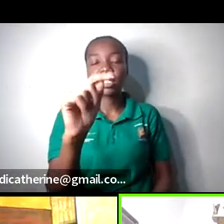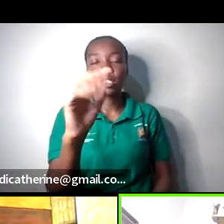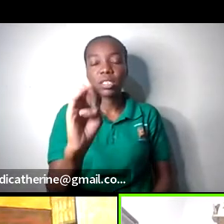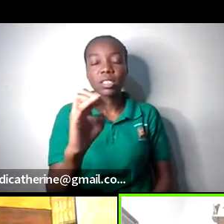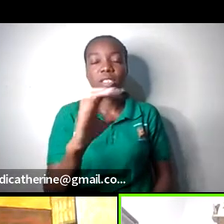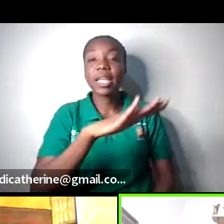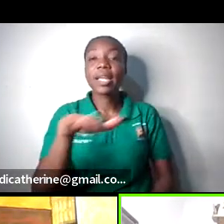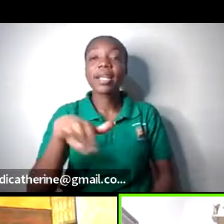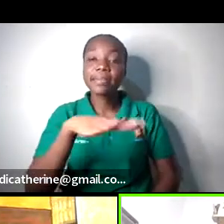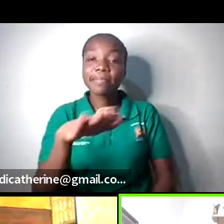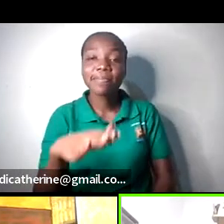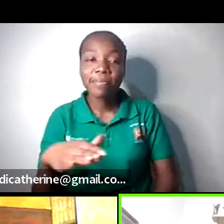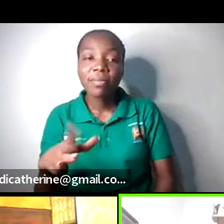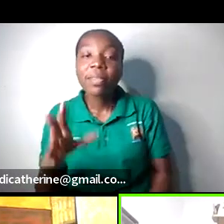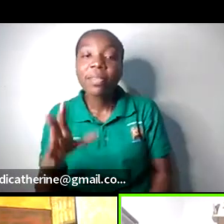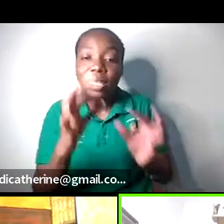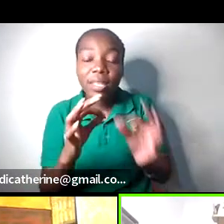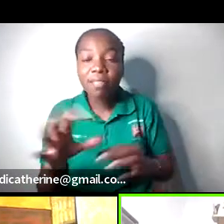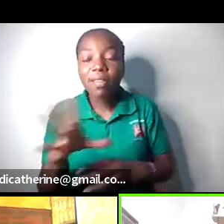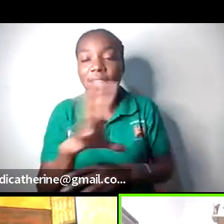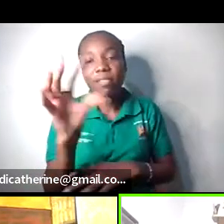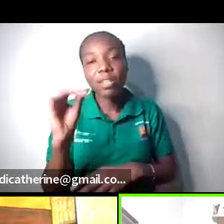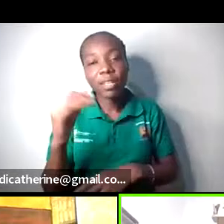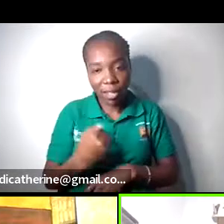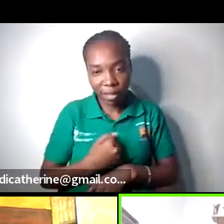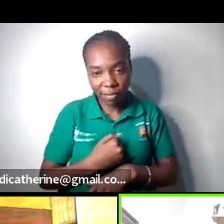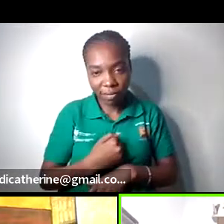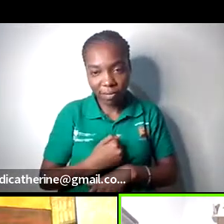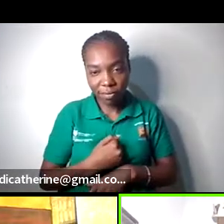having Africa as one big